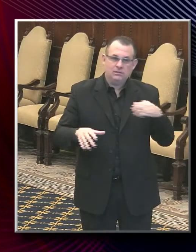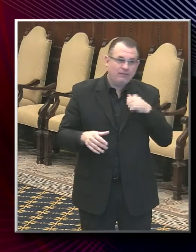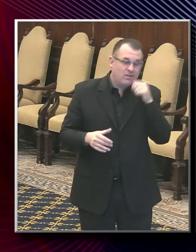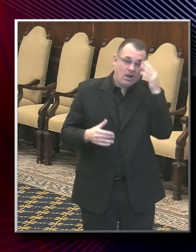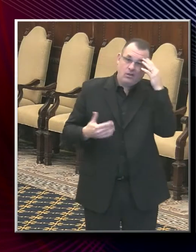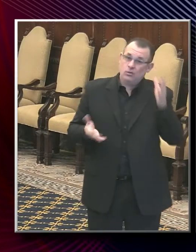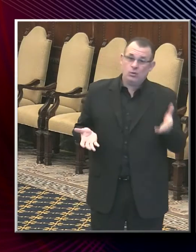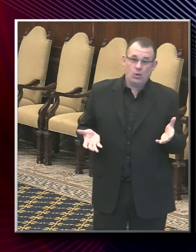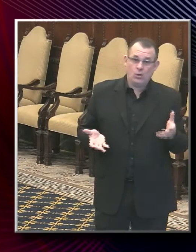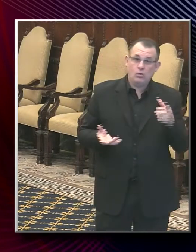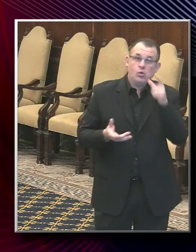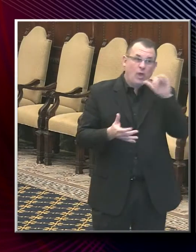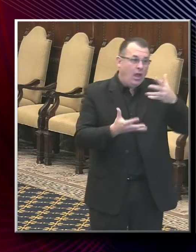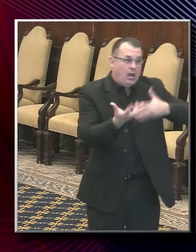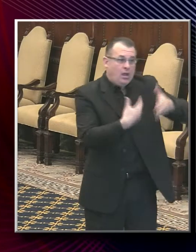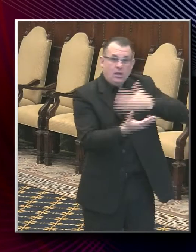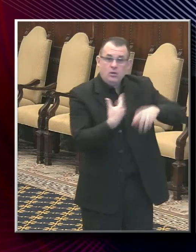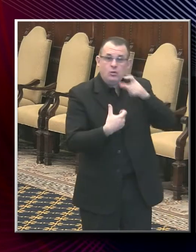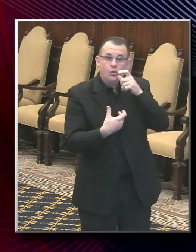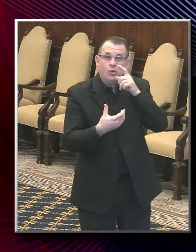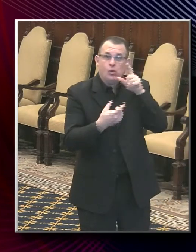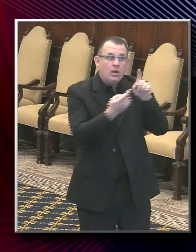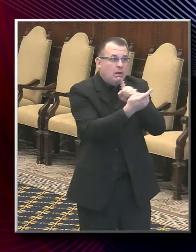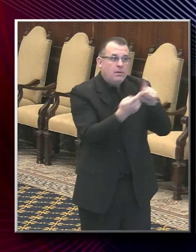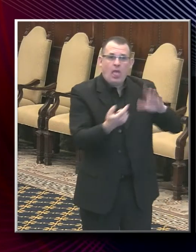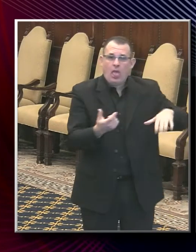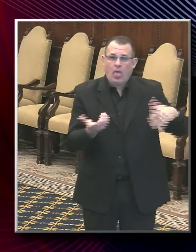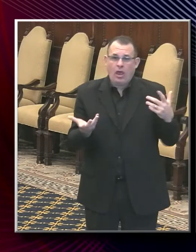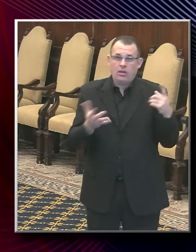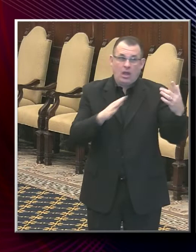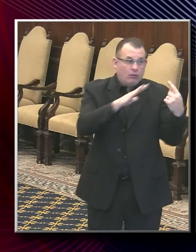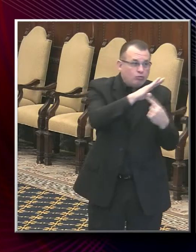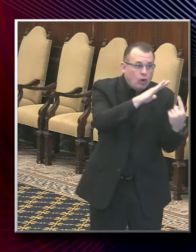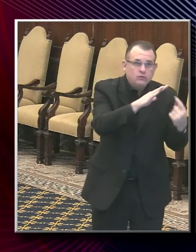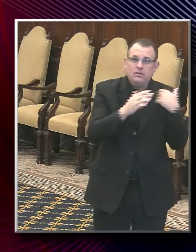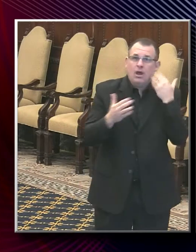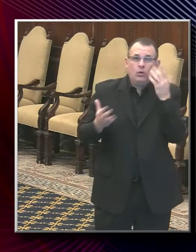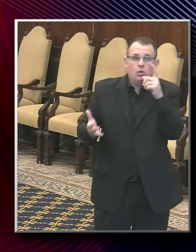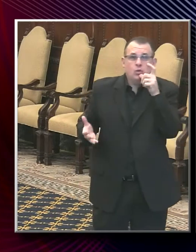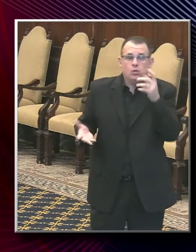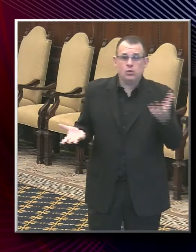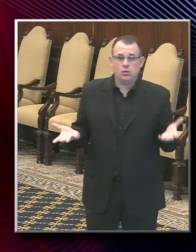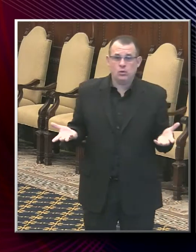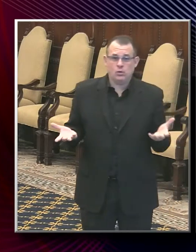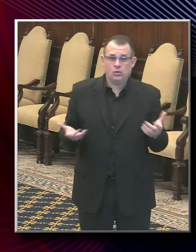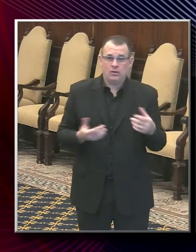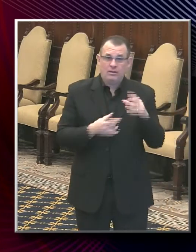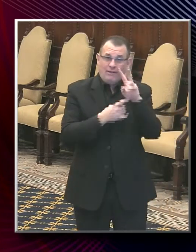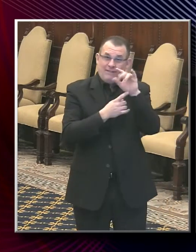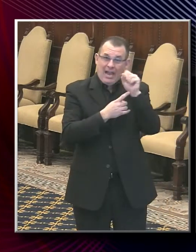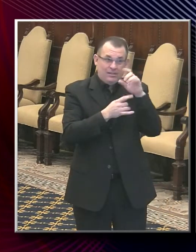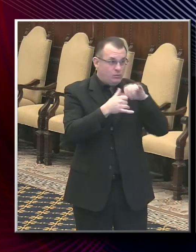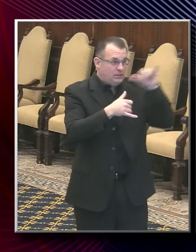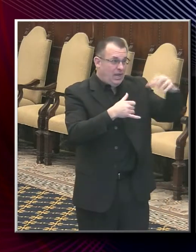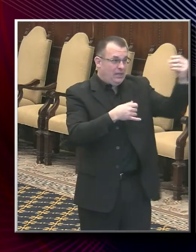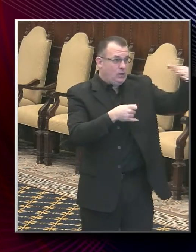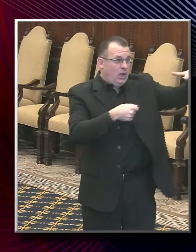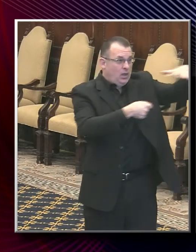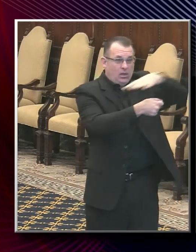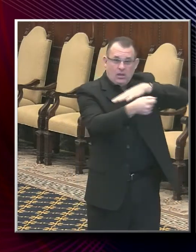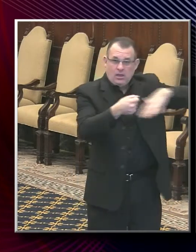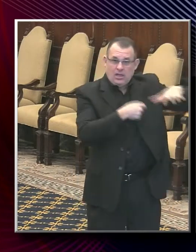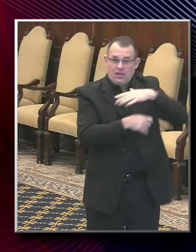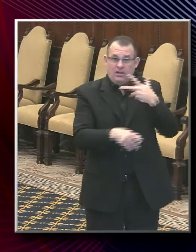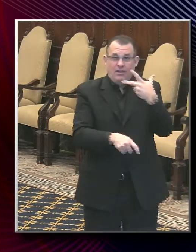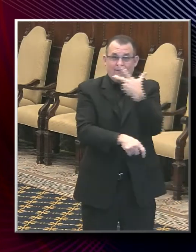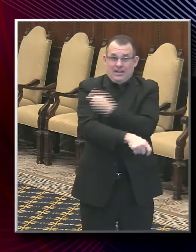come in contact with, and we can't quarantine them. The virus will stay out there forever until we get a vaccine.